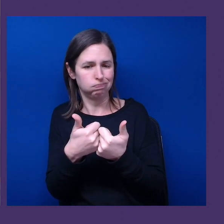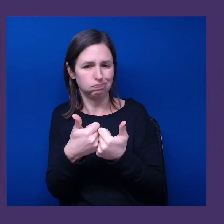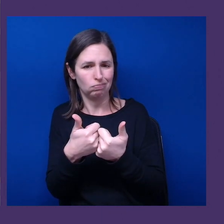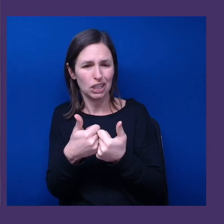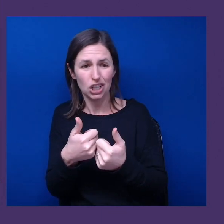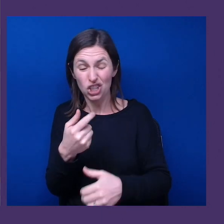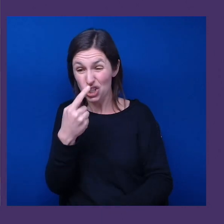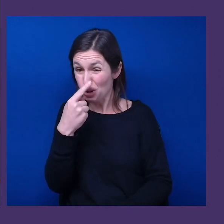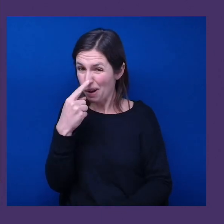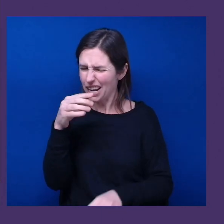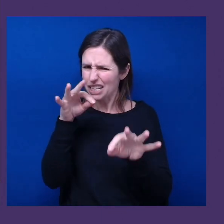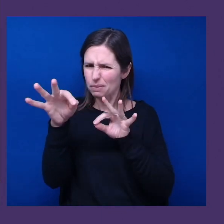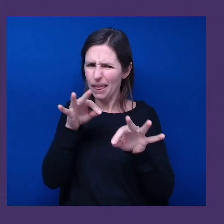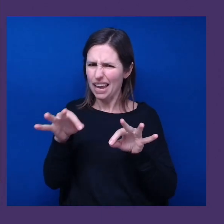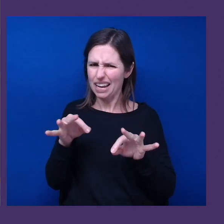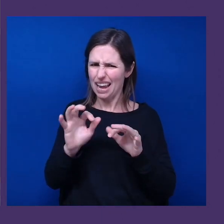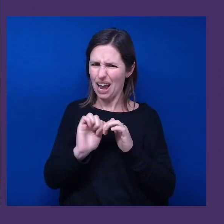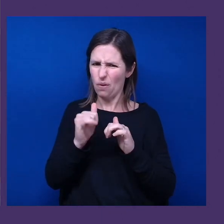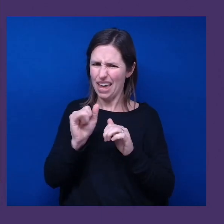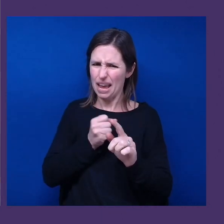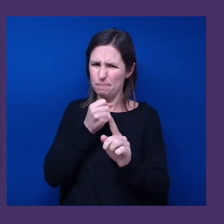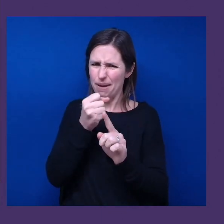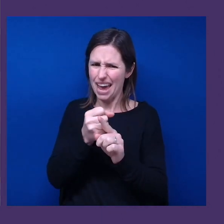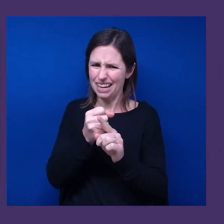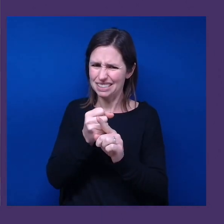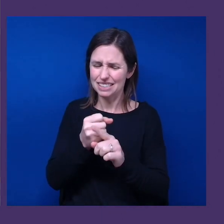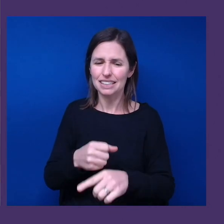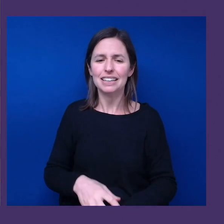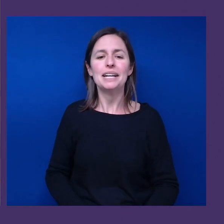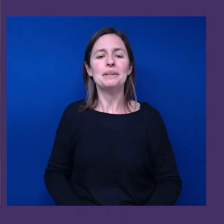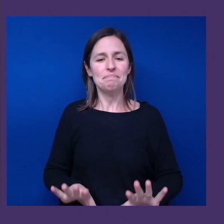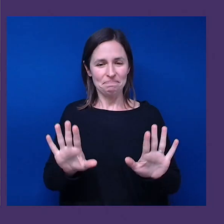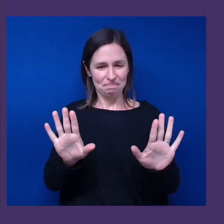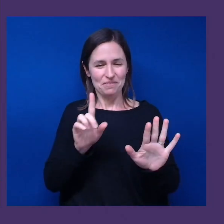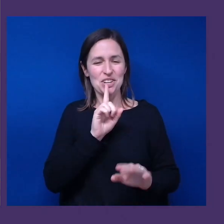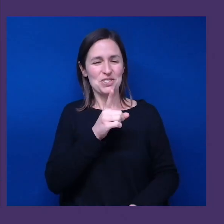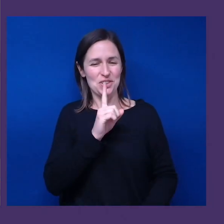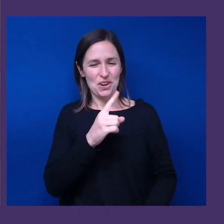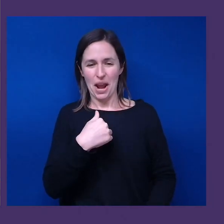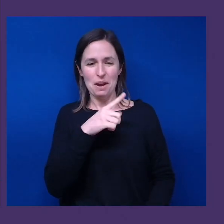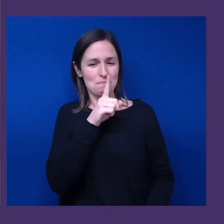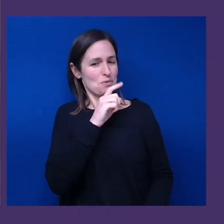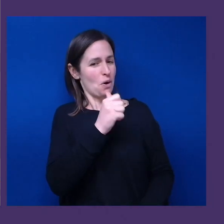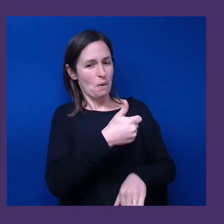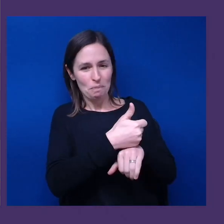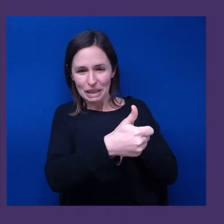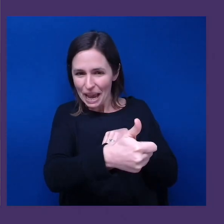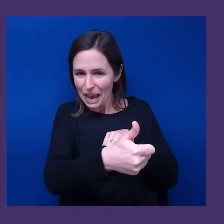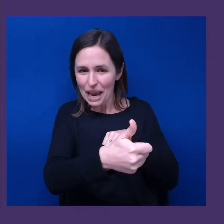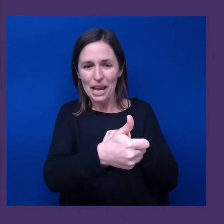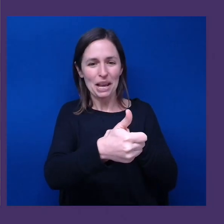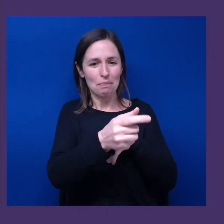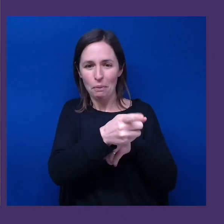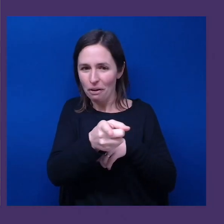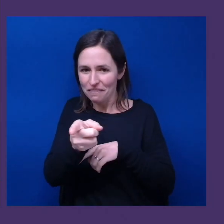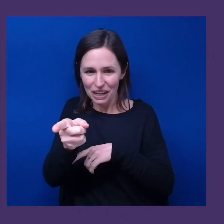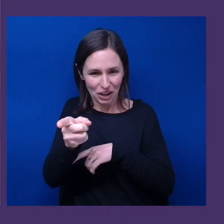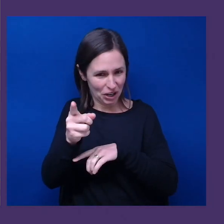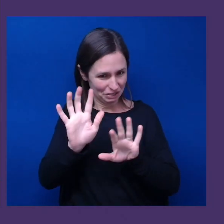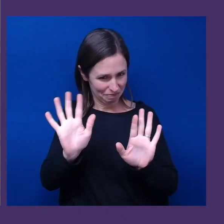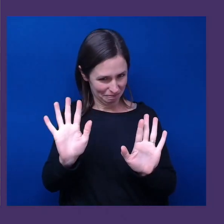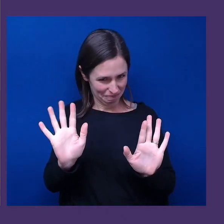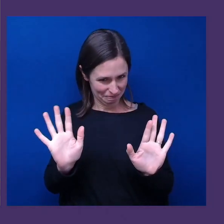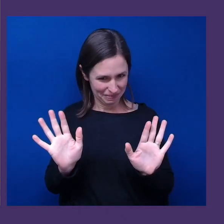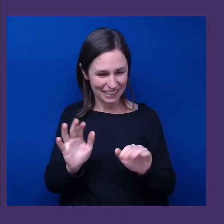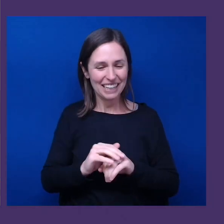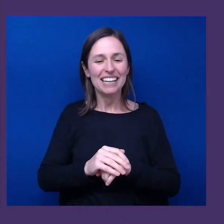back. Sure, absolutely. I'm not going to name any name or name any product, but let's just talk about some characteristic